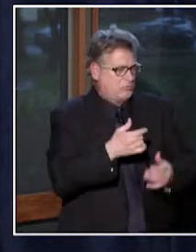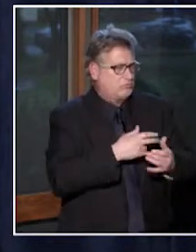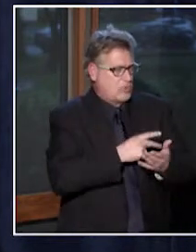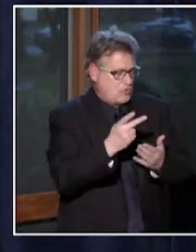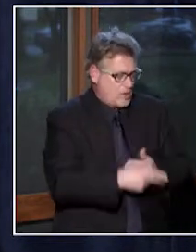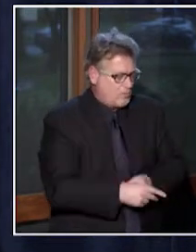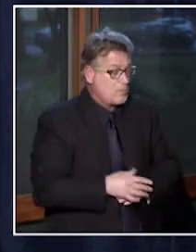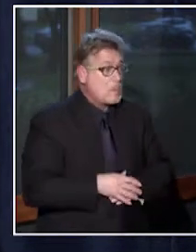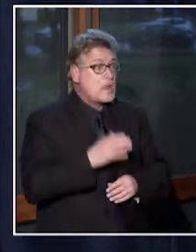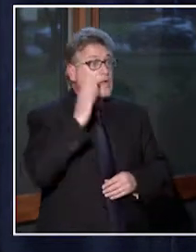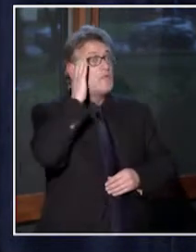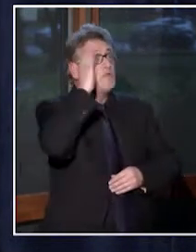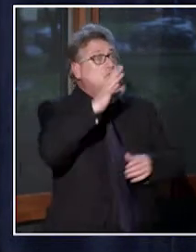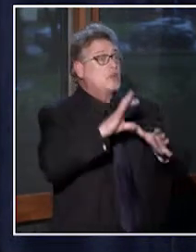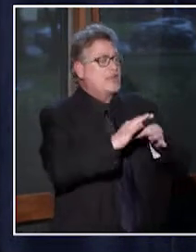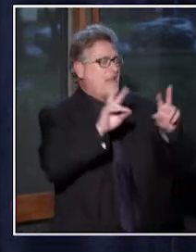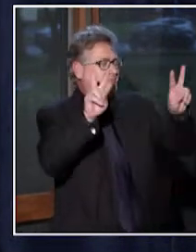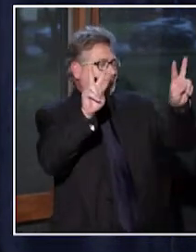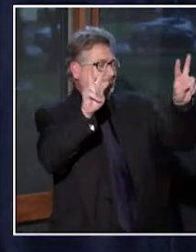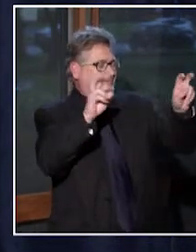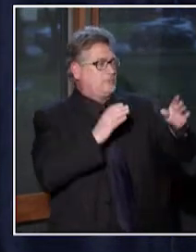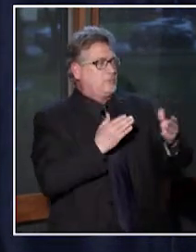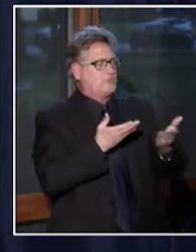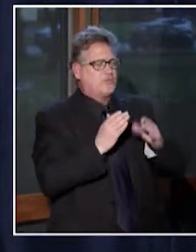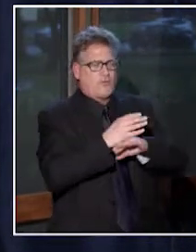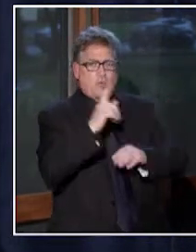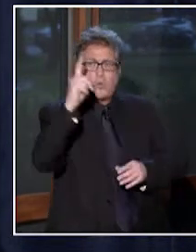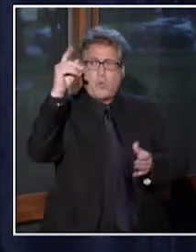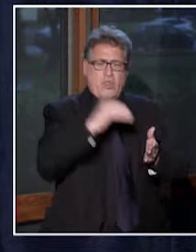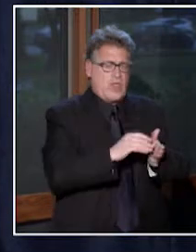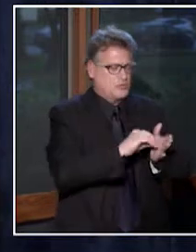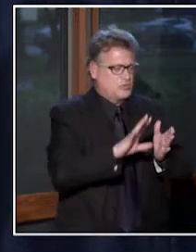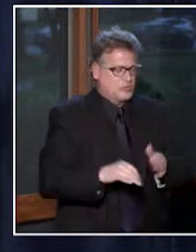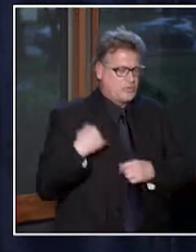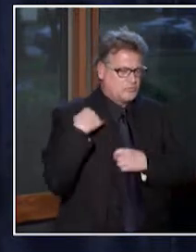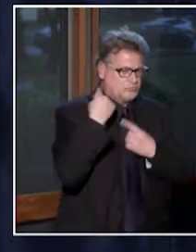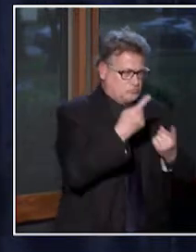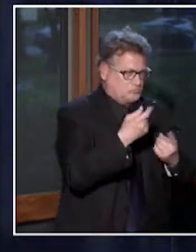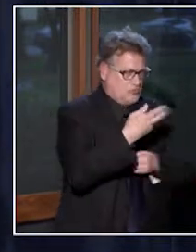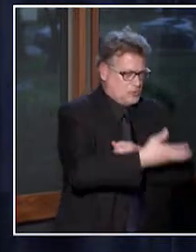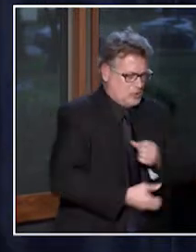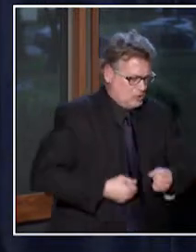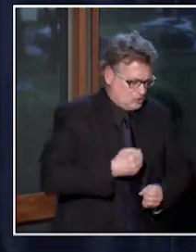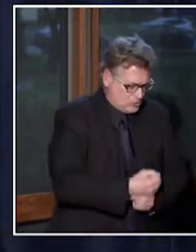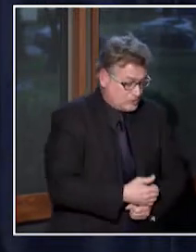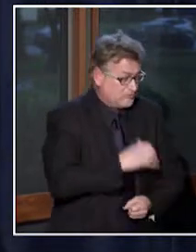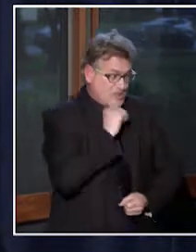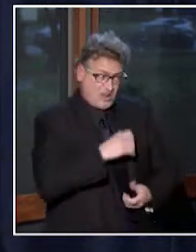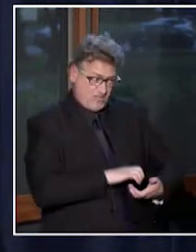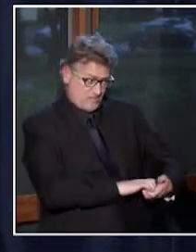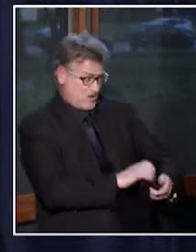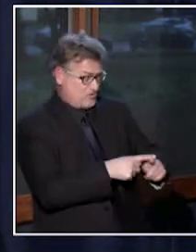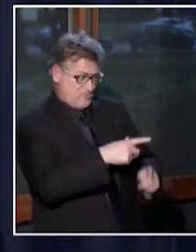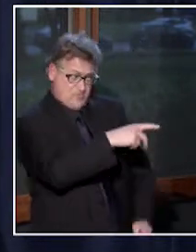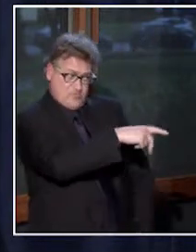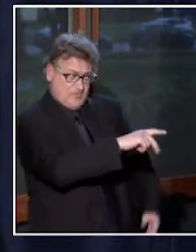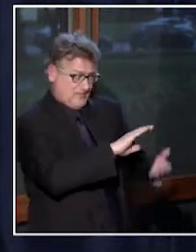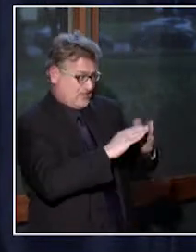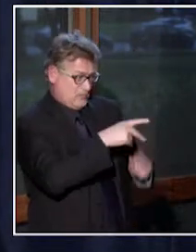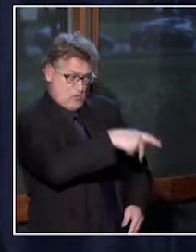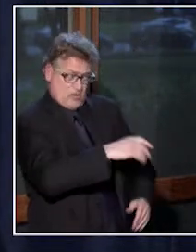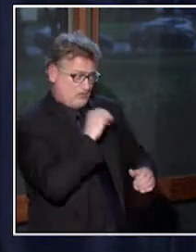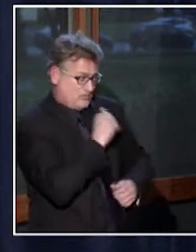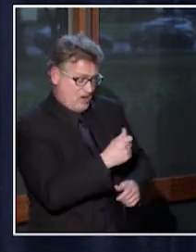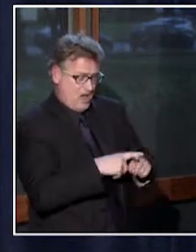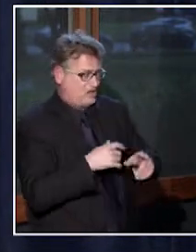Future Connect has served over 1,000 students over the last few years. And if it weren't for the partnership with the City of Portland, it would not be